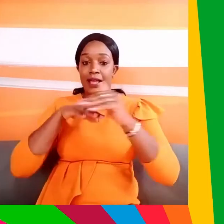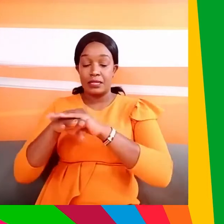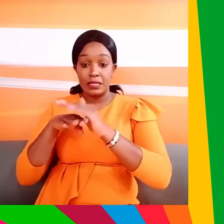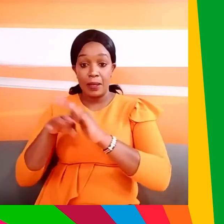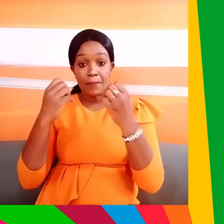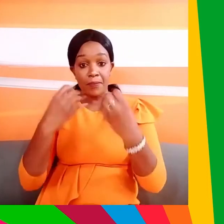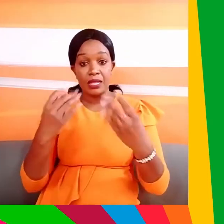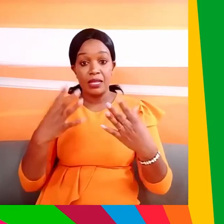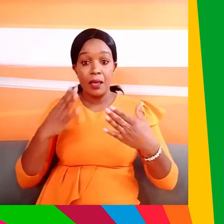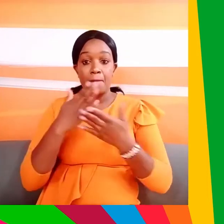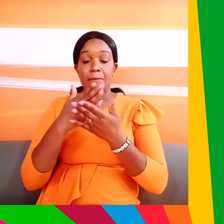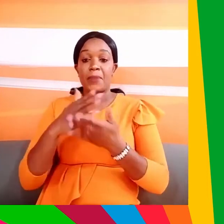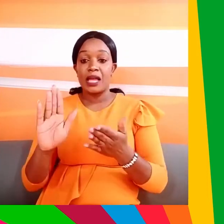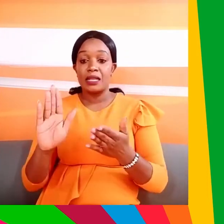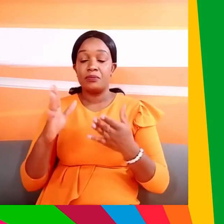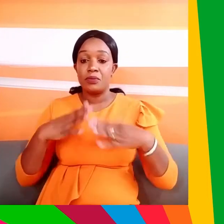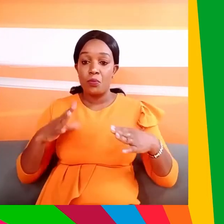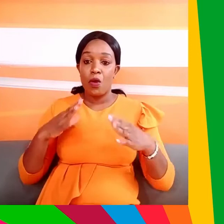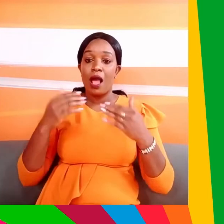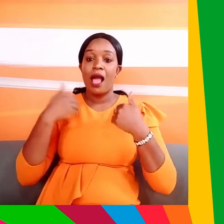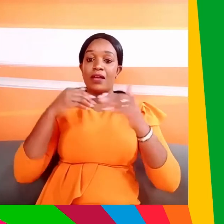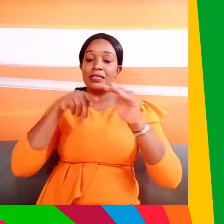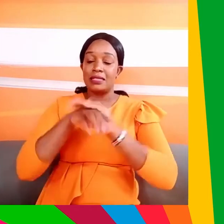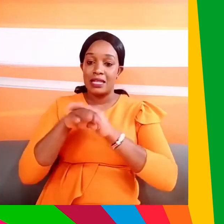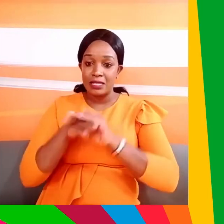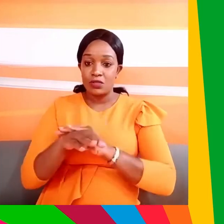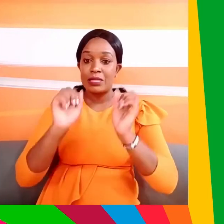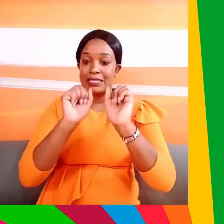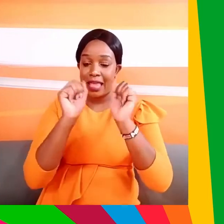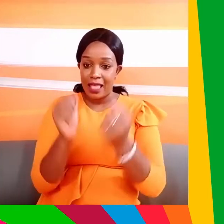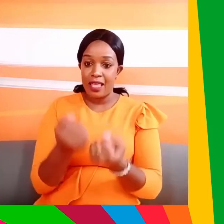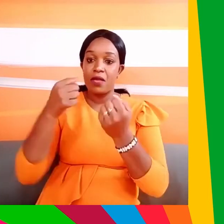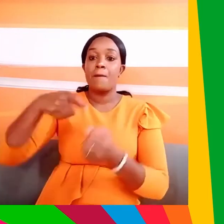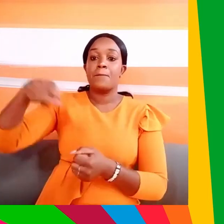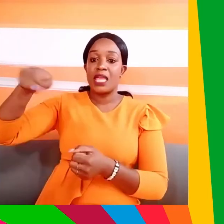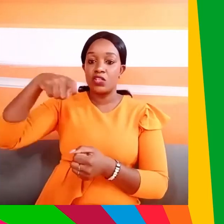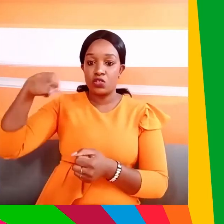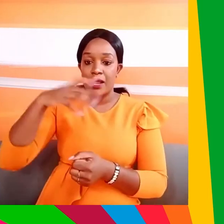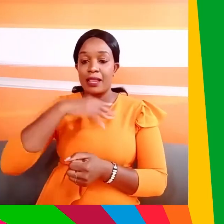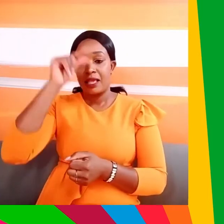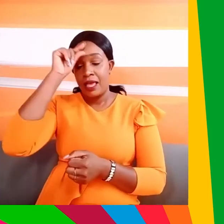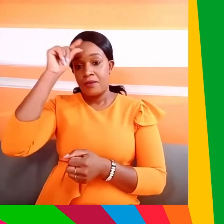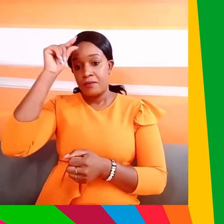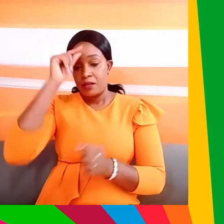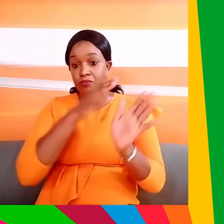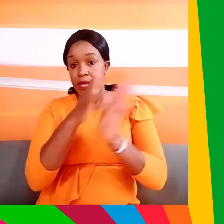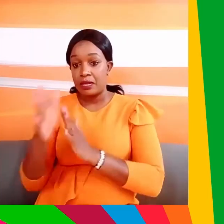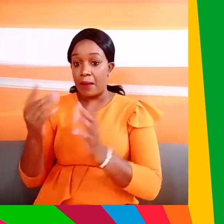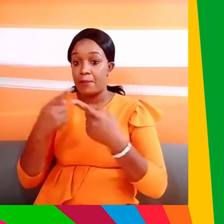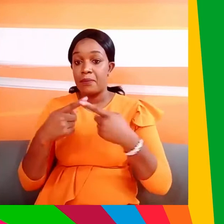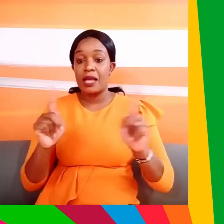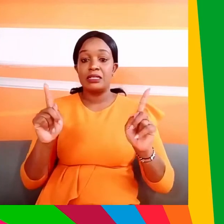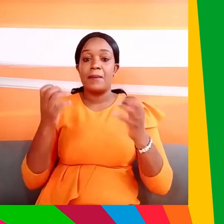to pensions, to savings, to government protection schemes. But for most people on the planet, they don't have that